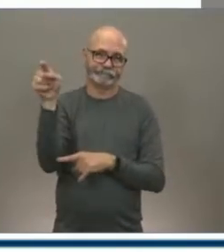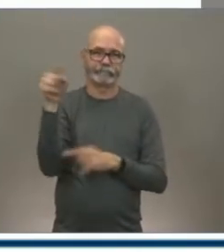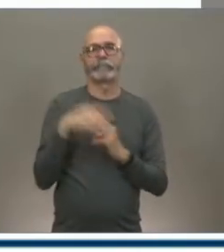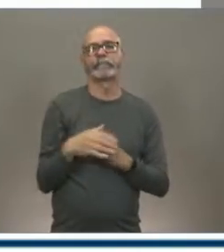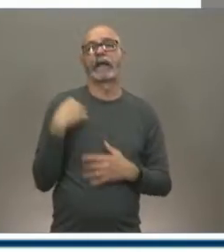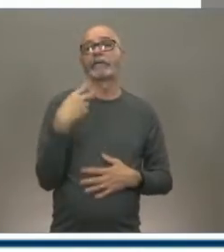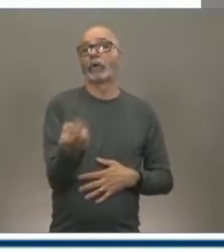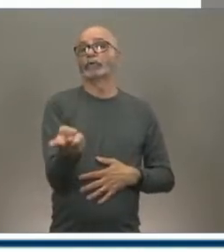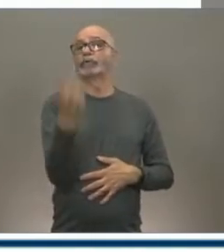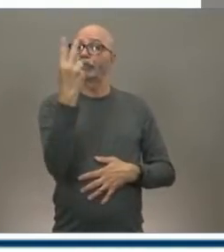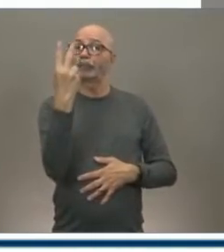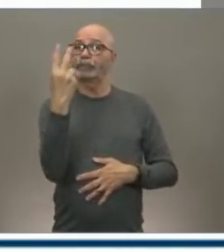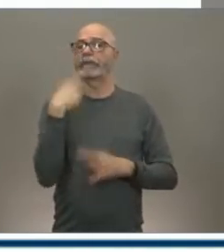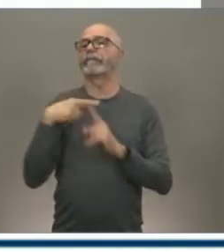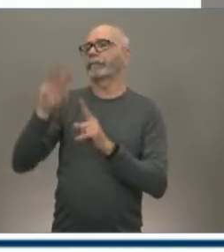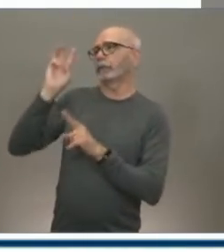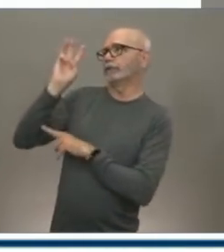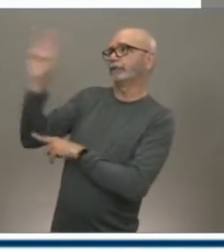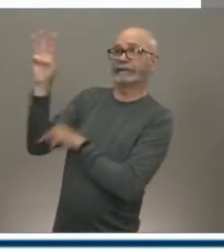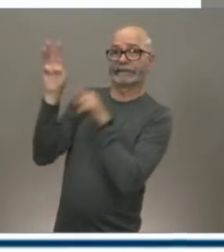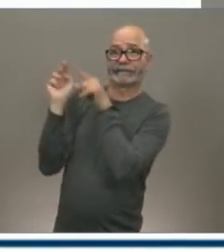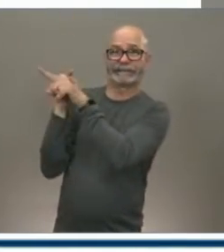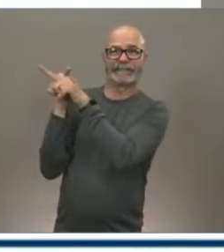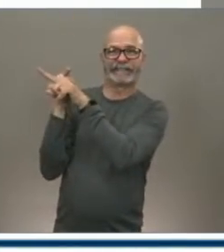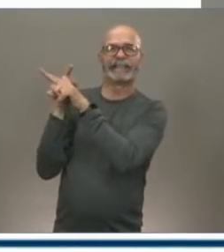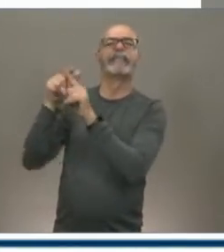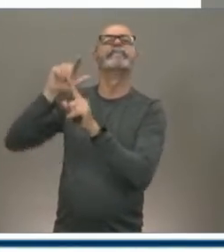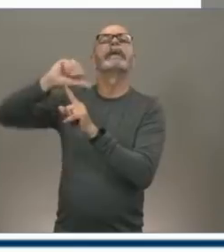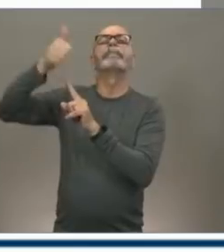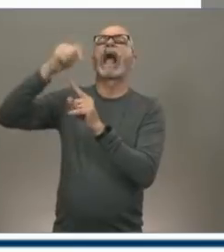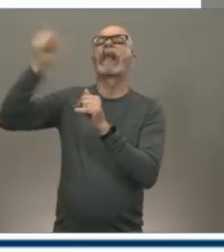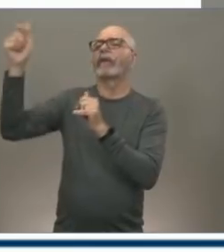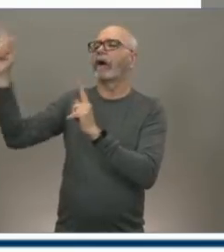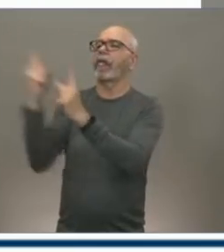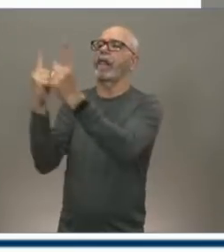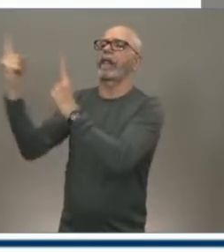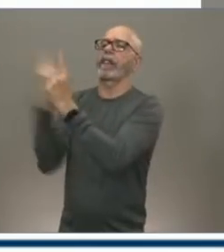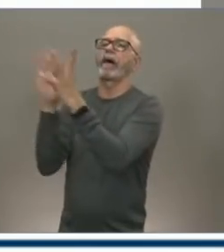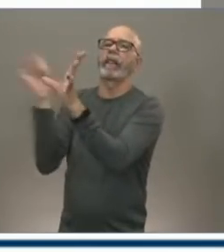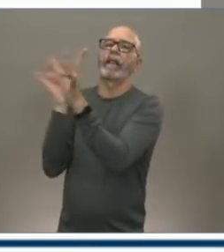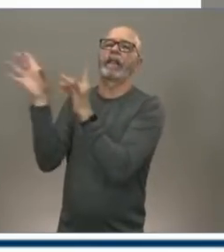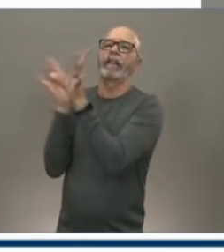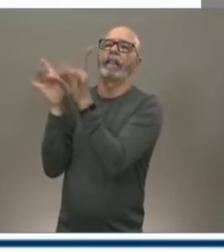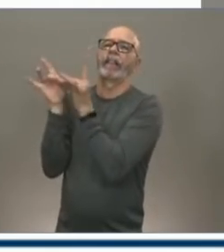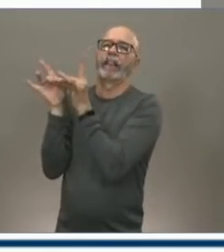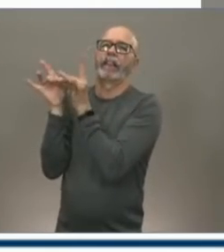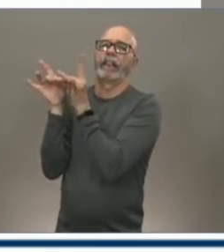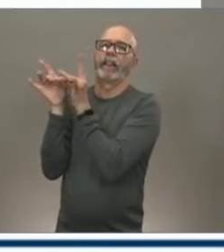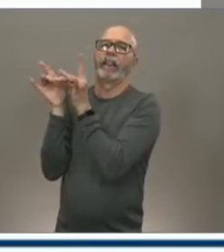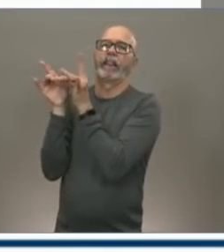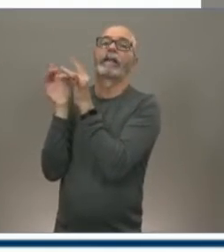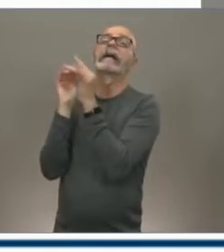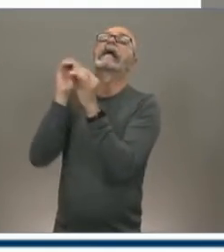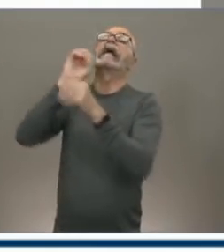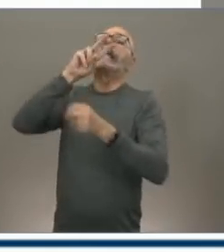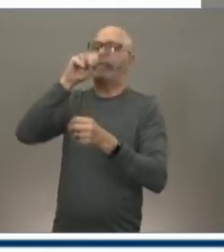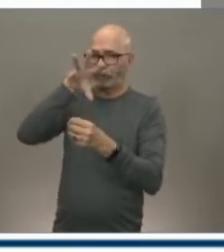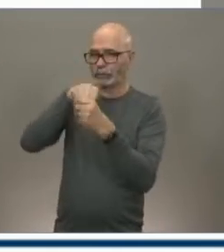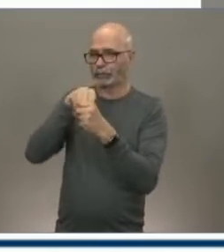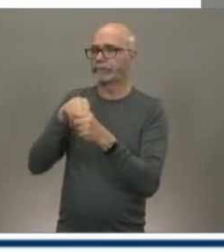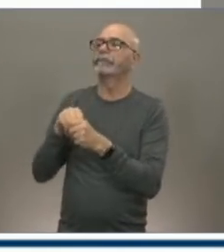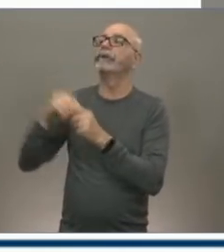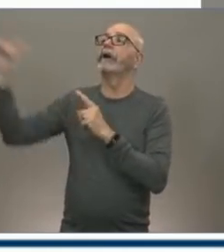and they're connected to previous cases, and the original case was travel-related. But both of these cases